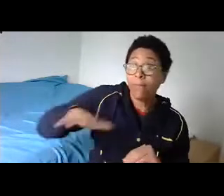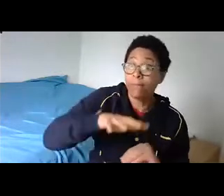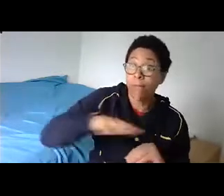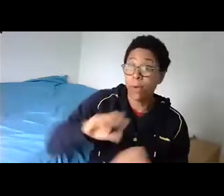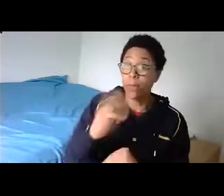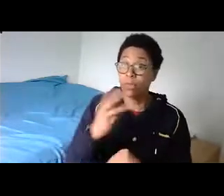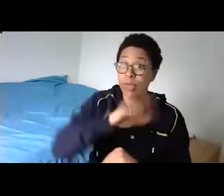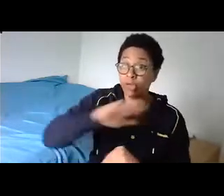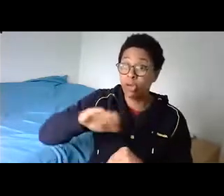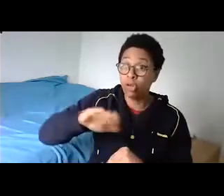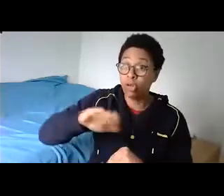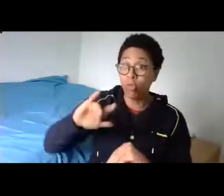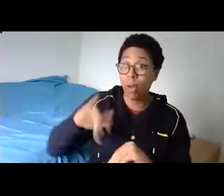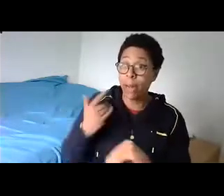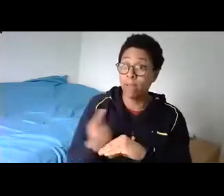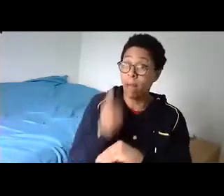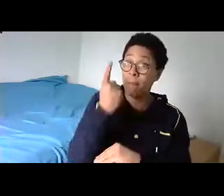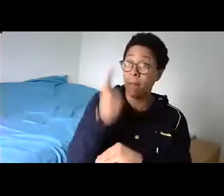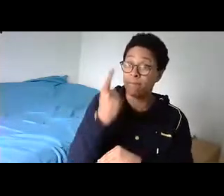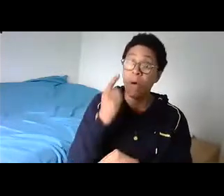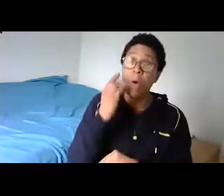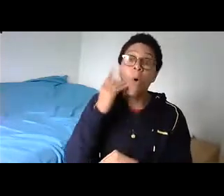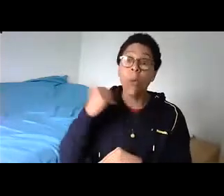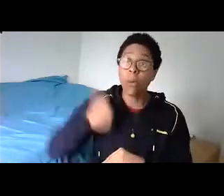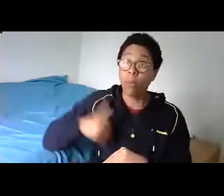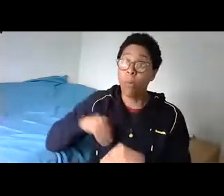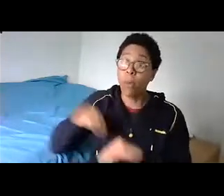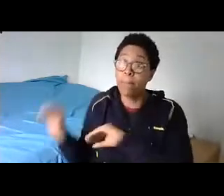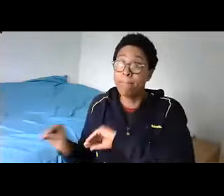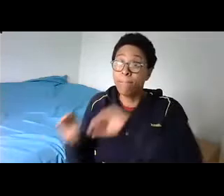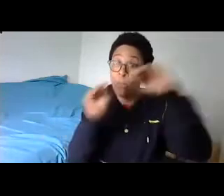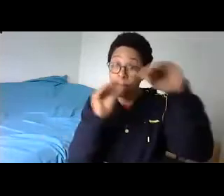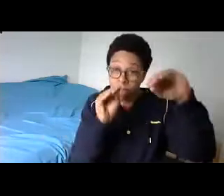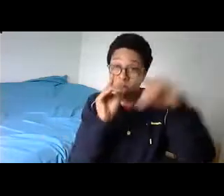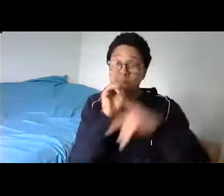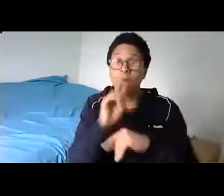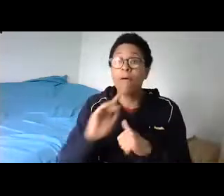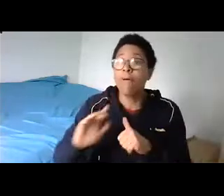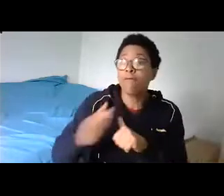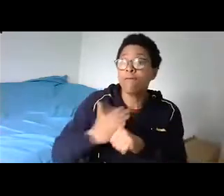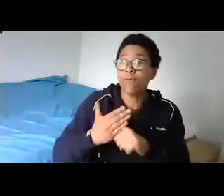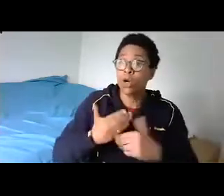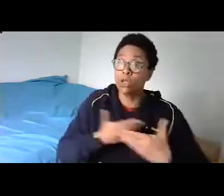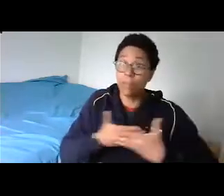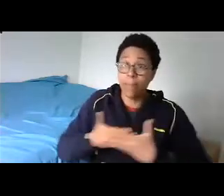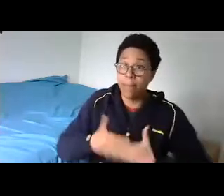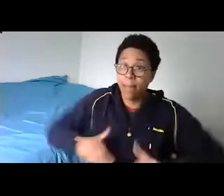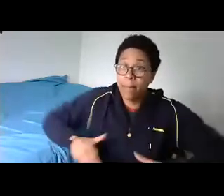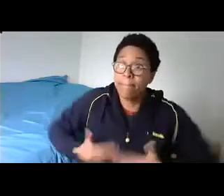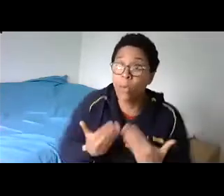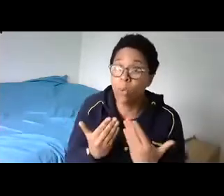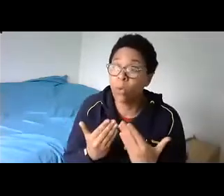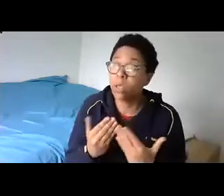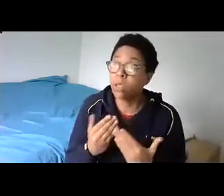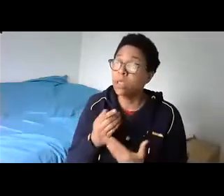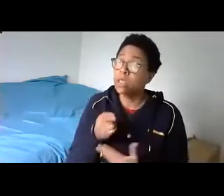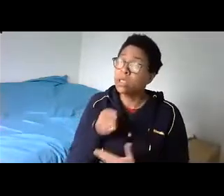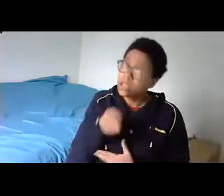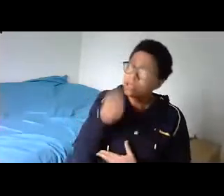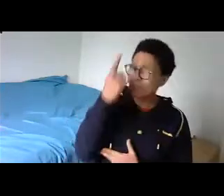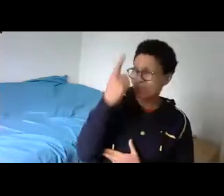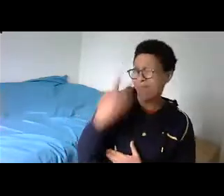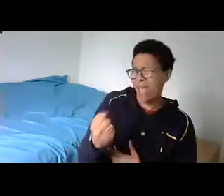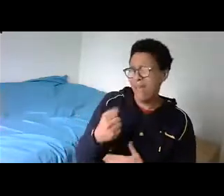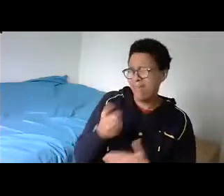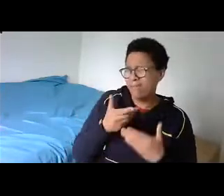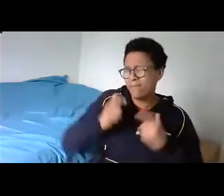have a problem. Only when this woman moved in and she had, her first child, she's not looking, she has got a social worker. She's not